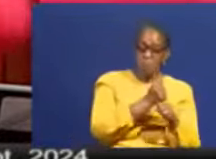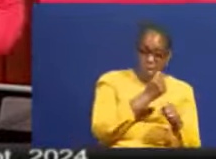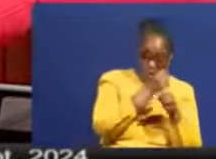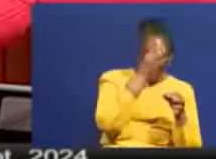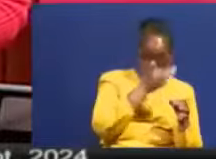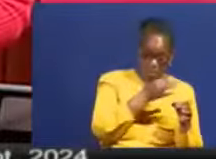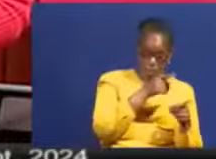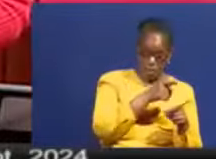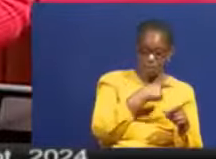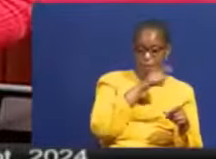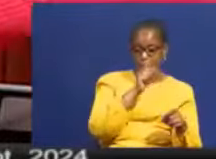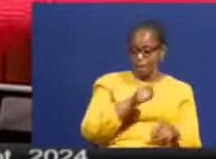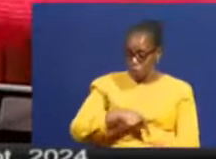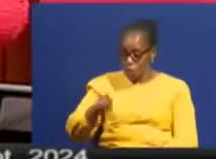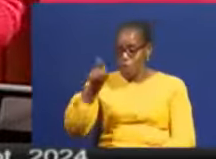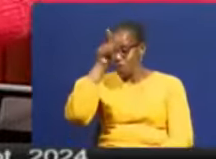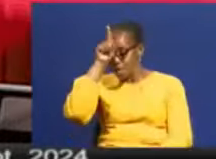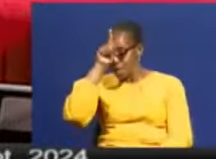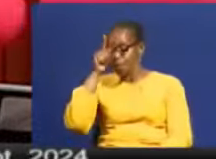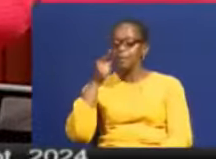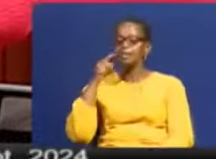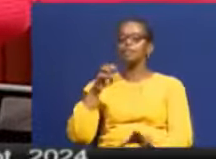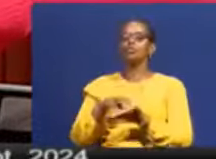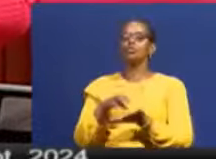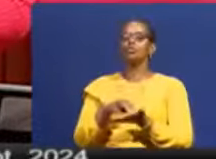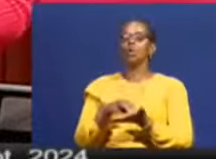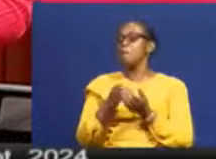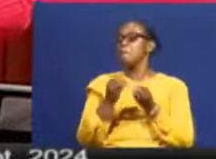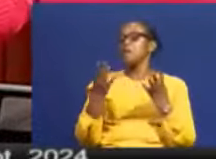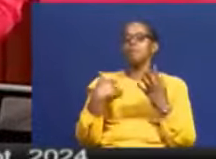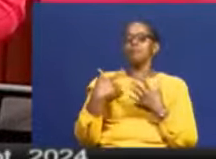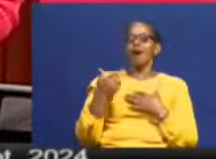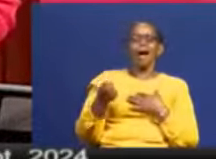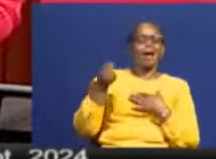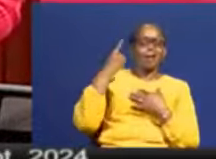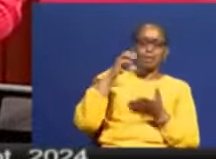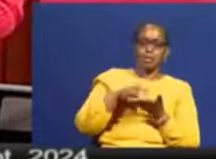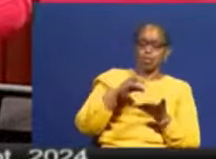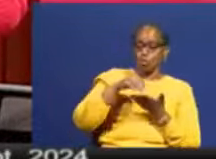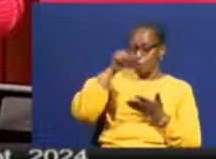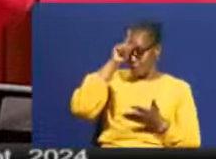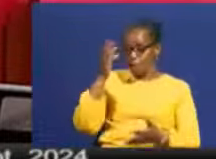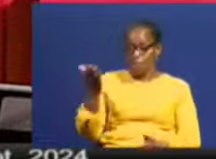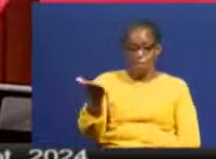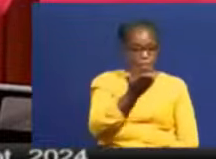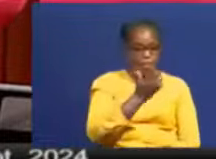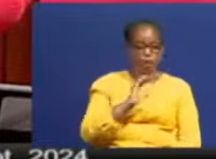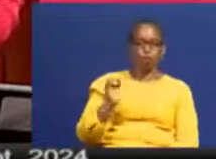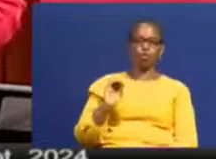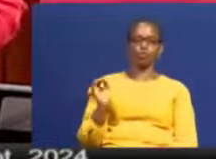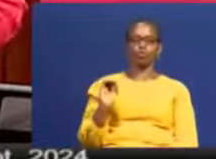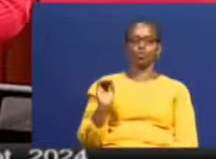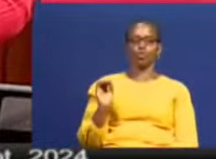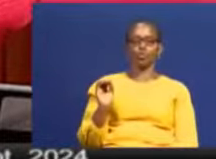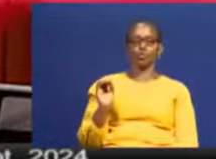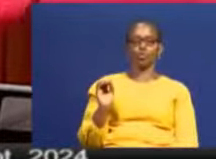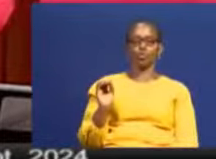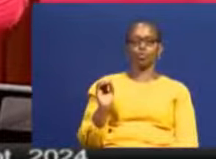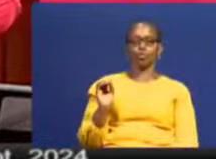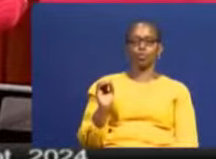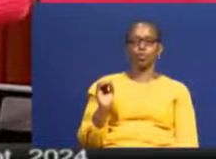the reality. A lot of people do not know the reality on the ground. The people who are posh in cities,